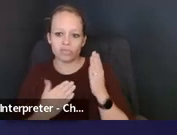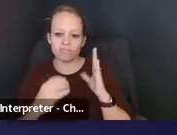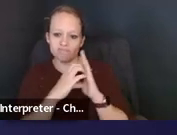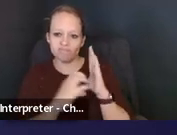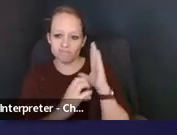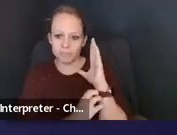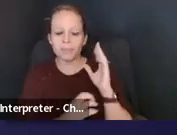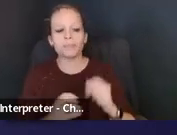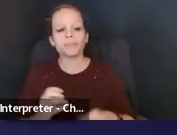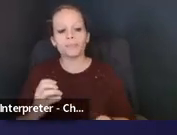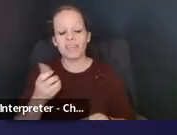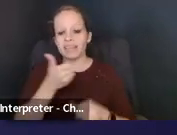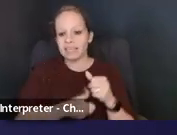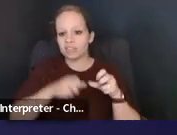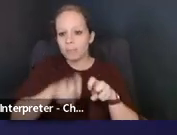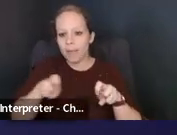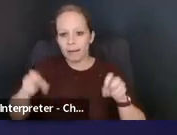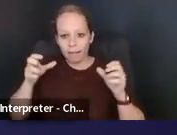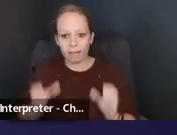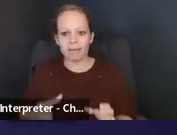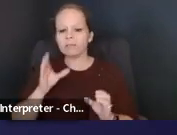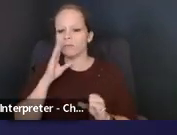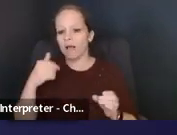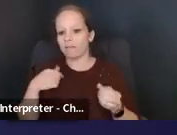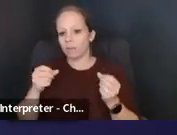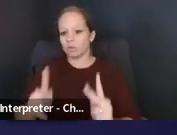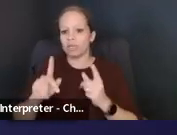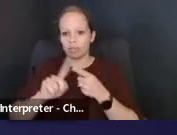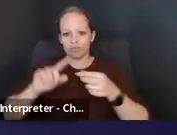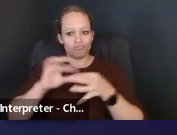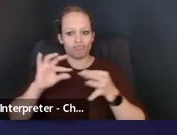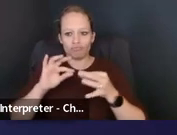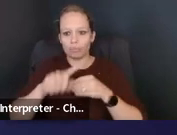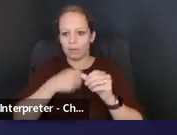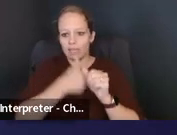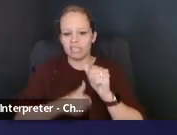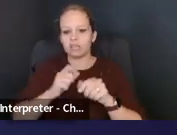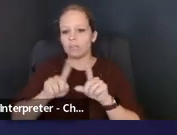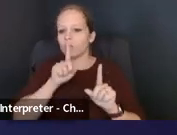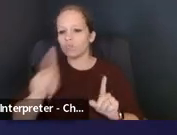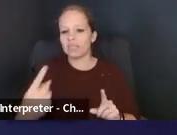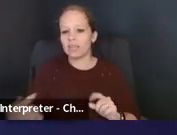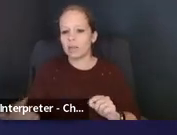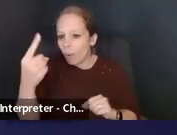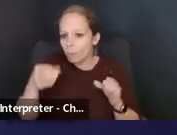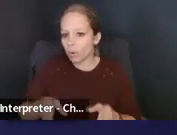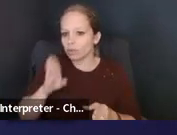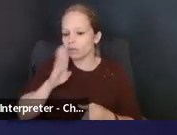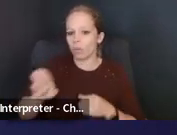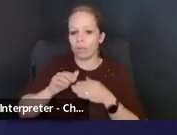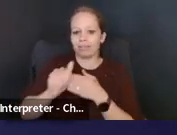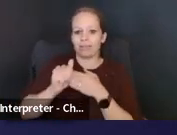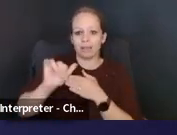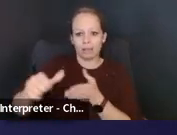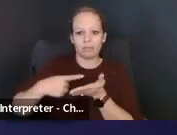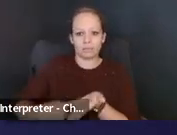to, and so each panelist will have an opportunity to weigh in on each of these, but one person will sort of lead that discussion is how we've